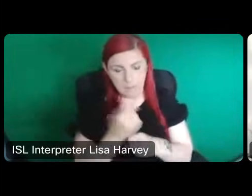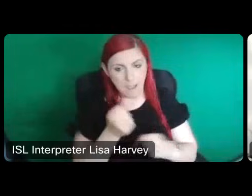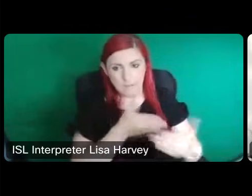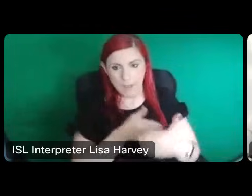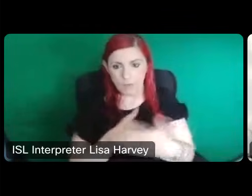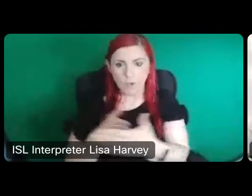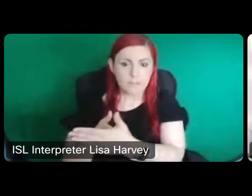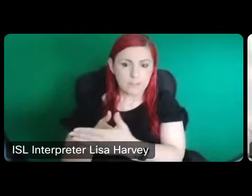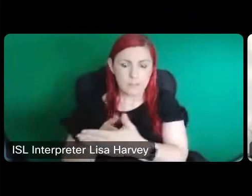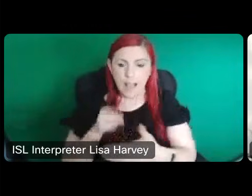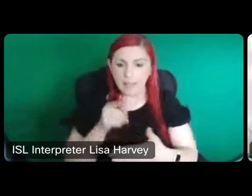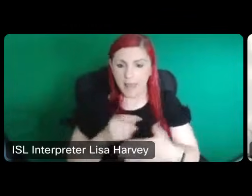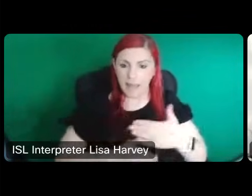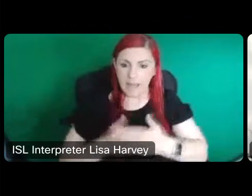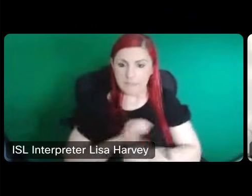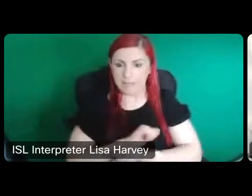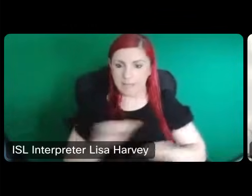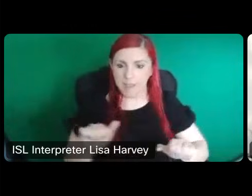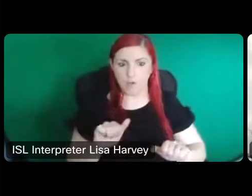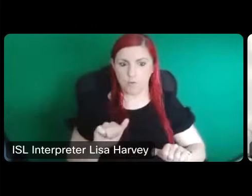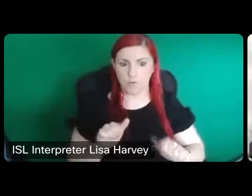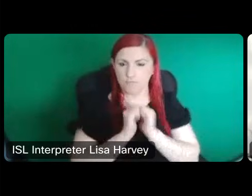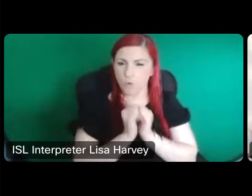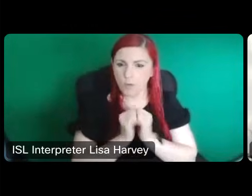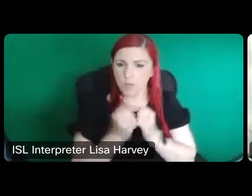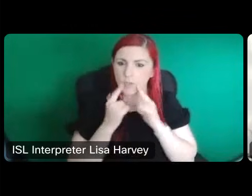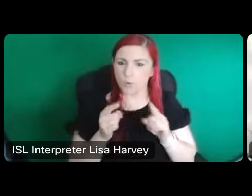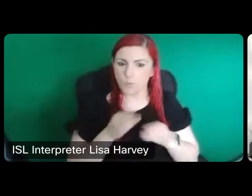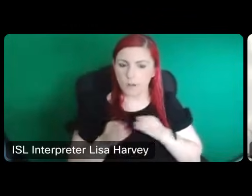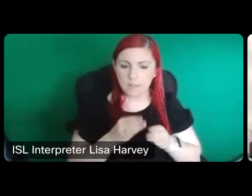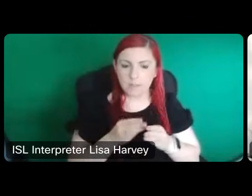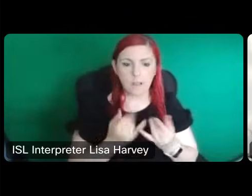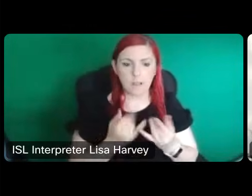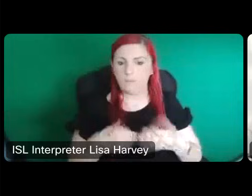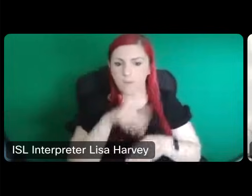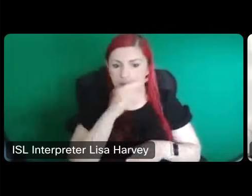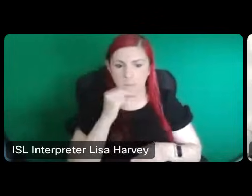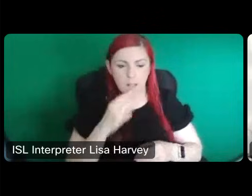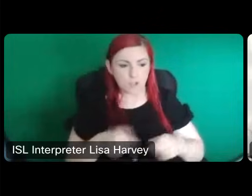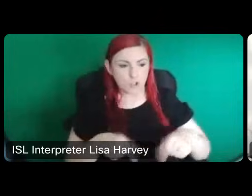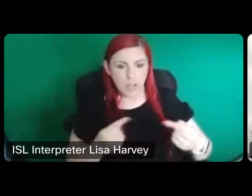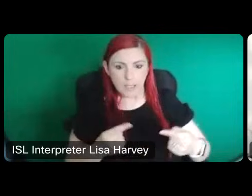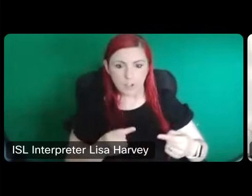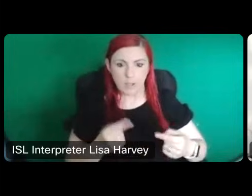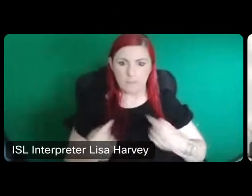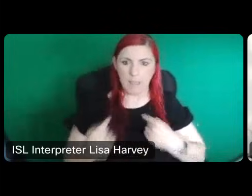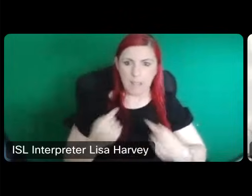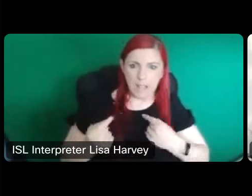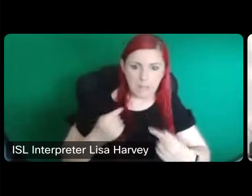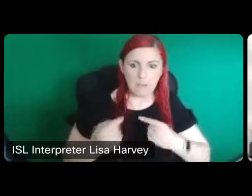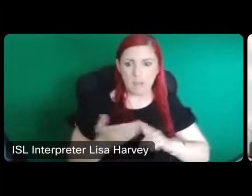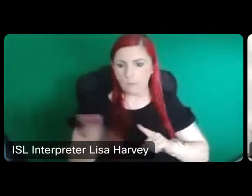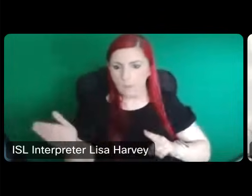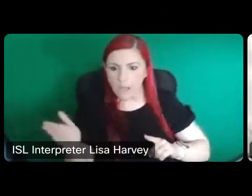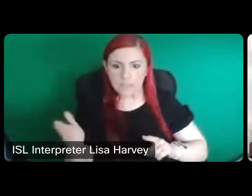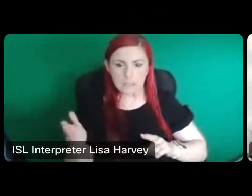which hindered appropriate disclosure practices. These included difficulty of disclosure in a blame culture, avoidance of litigation,